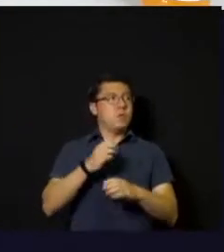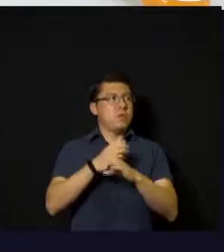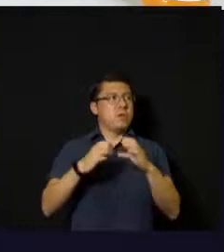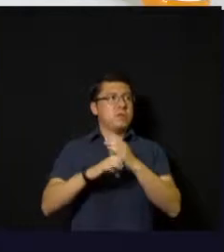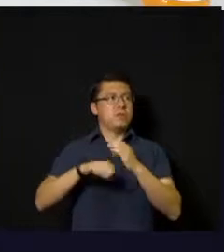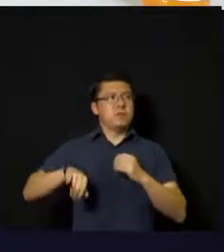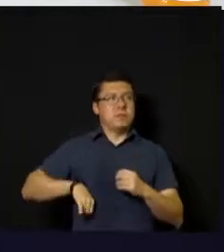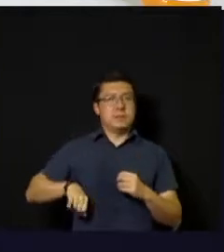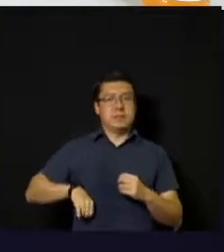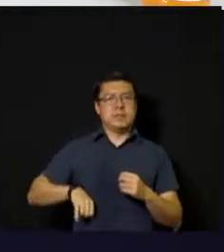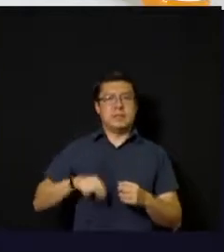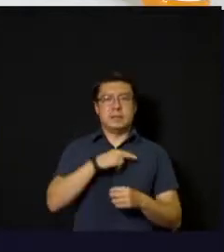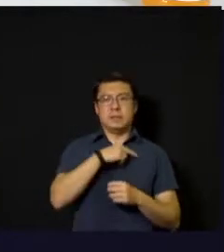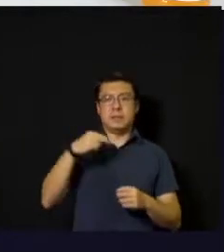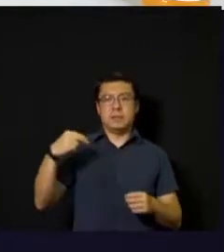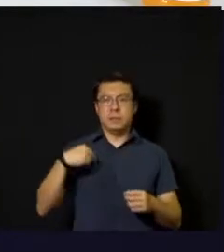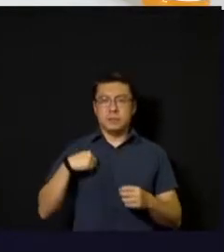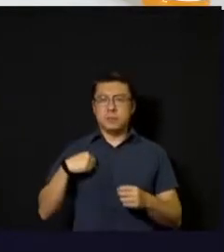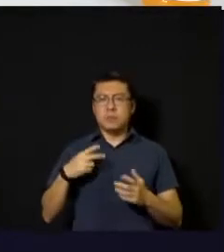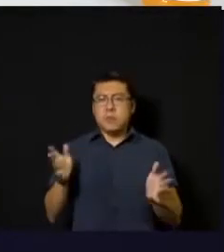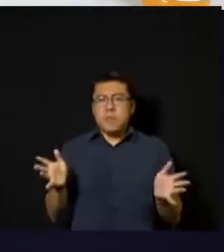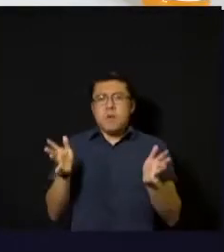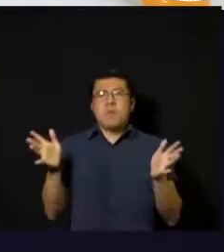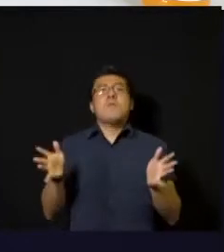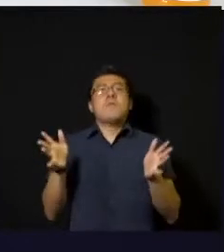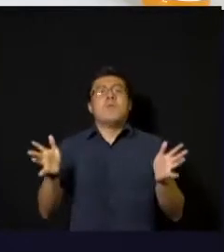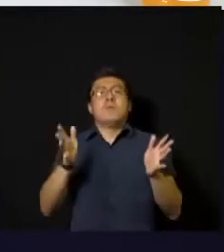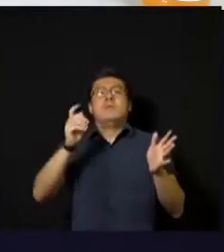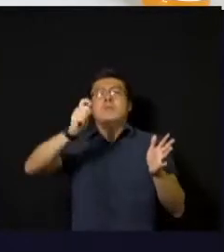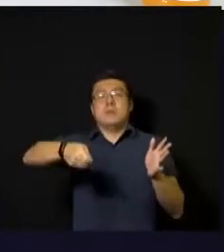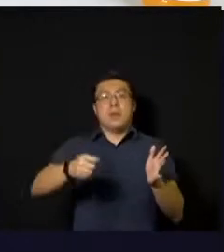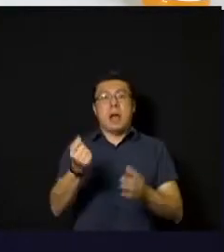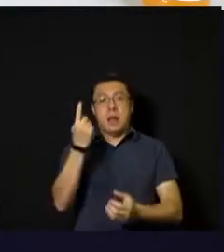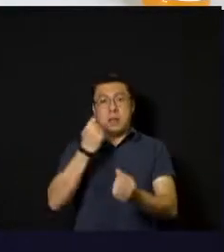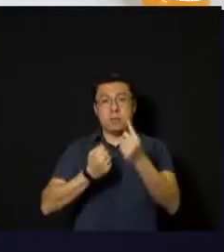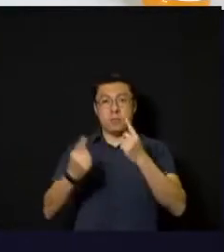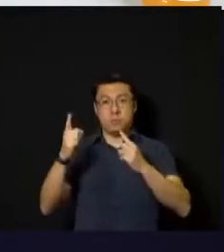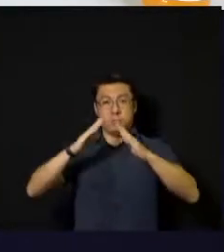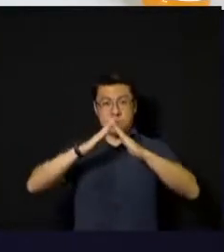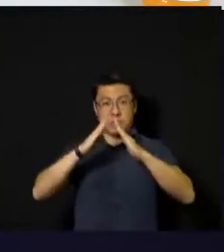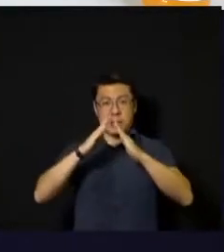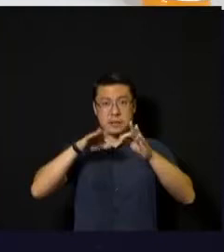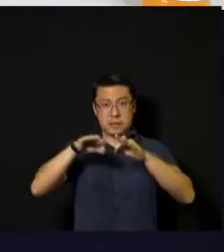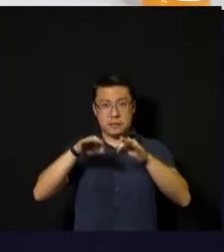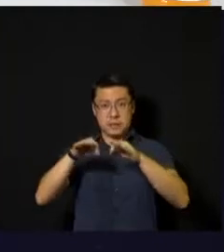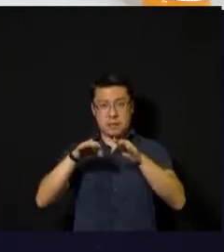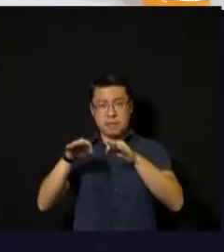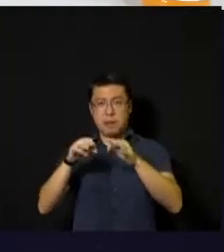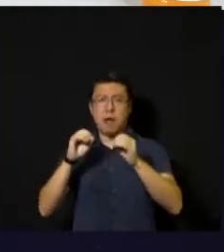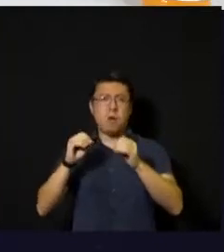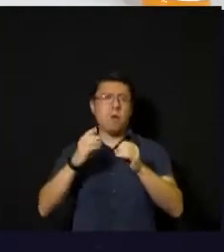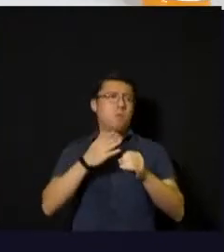we promote a lot, is for the one that does the work from home or does the work from outside, is to have